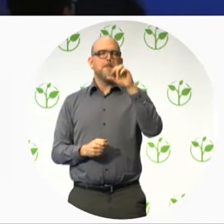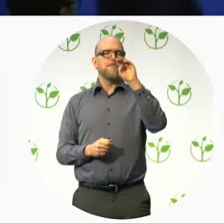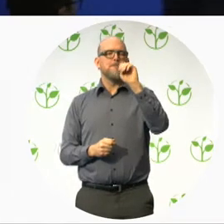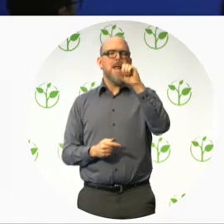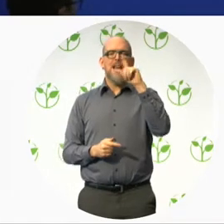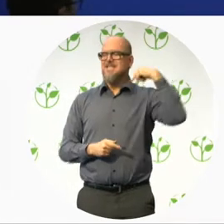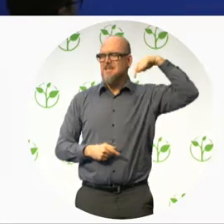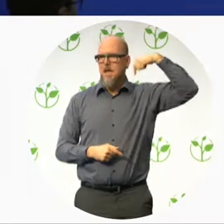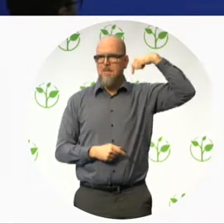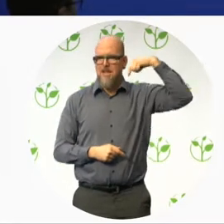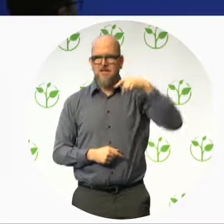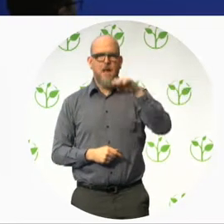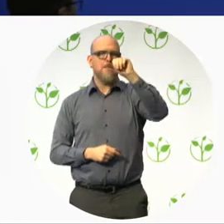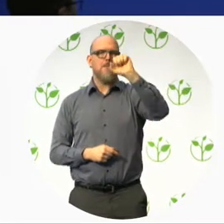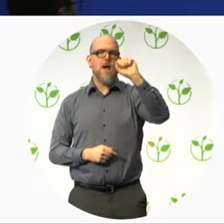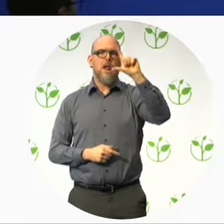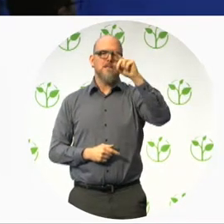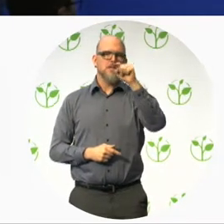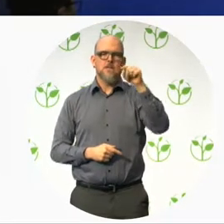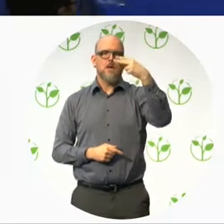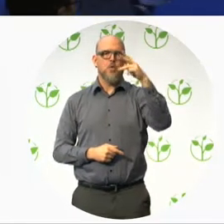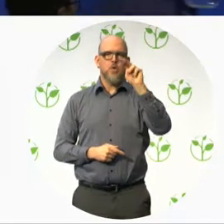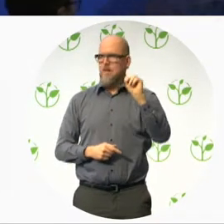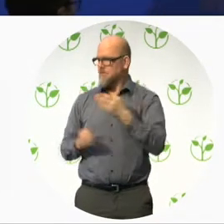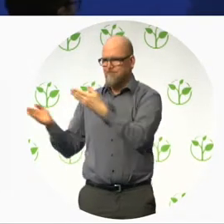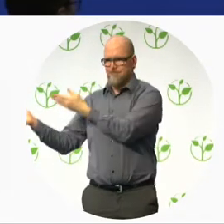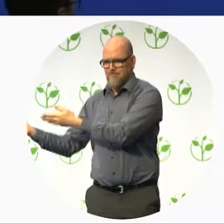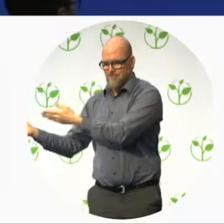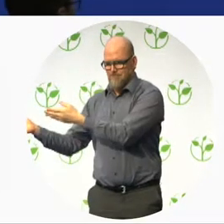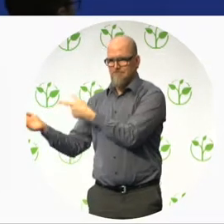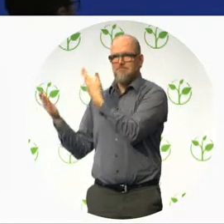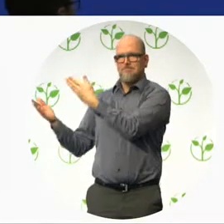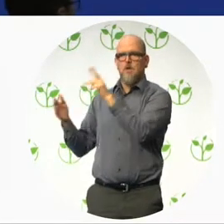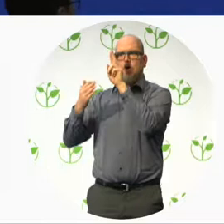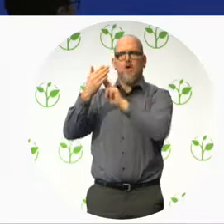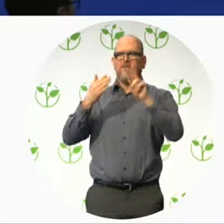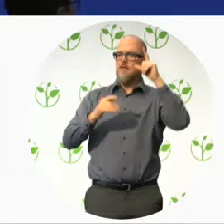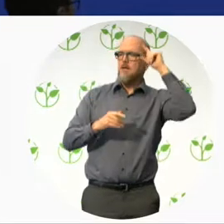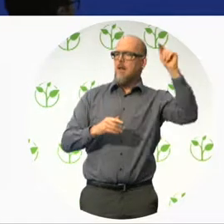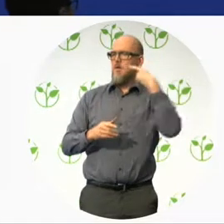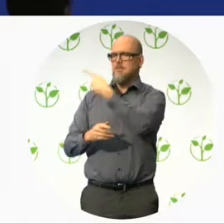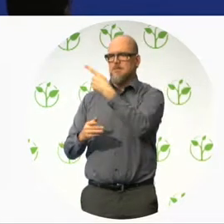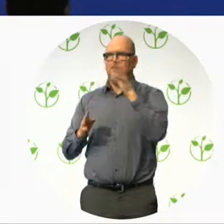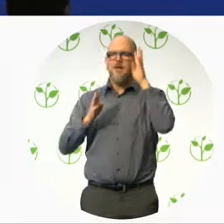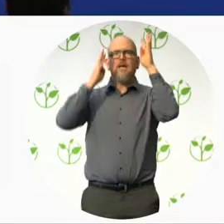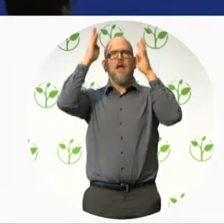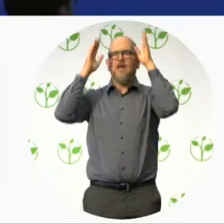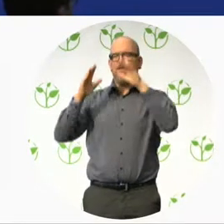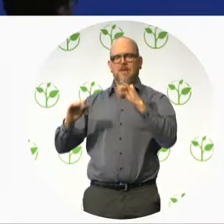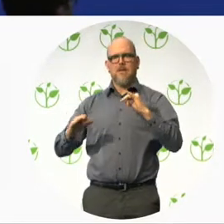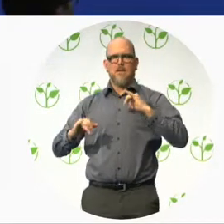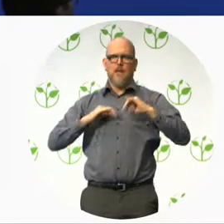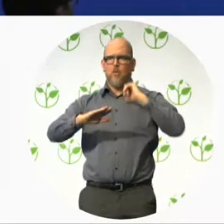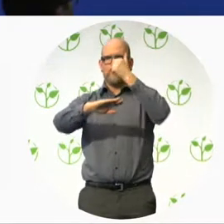Gallaudet University. She is a storyteller and digital strategist, creative director. She's fascinated by languages.